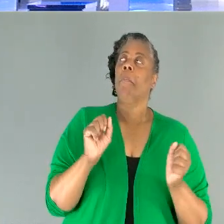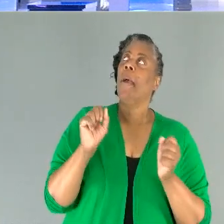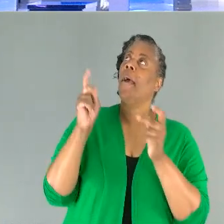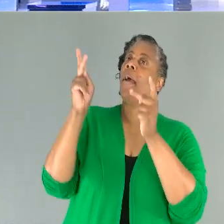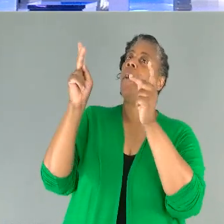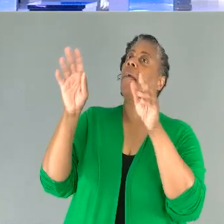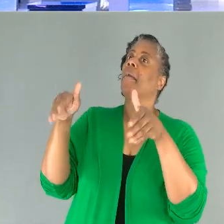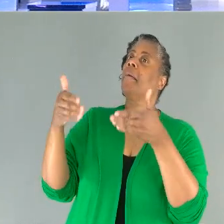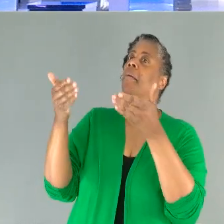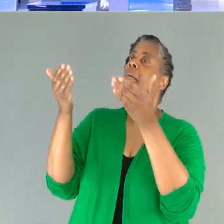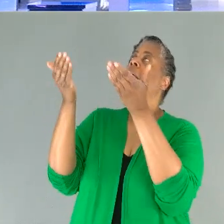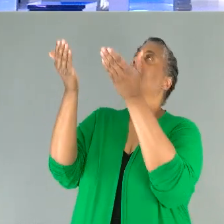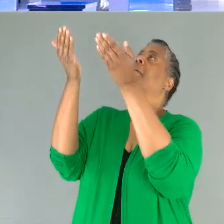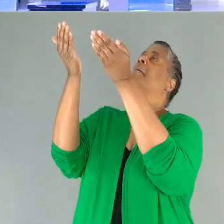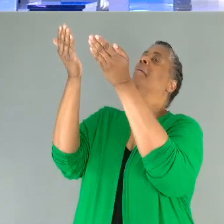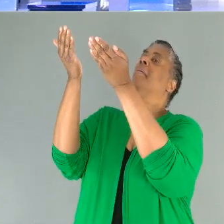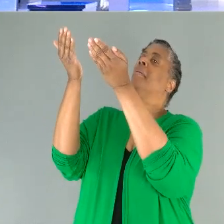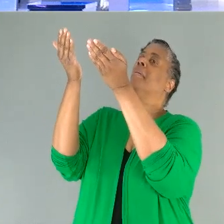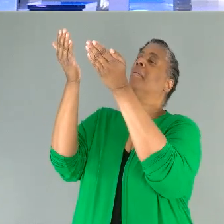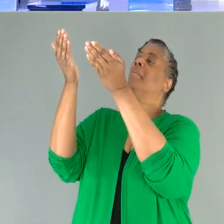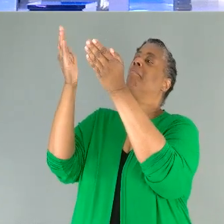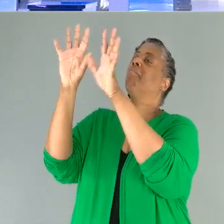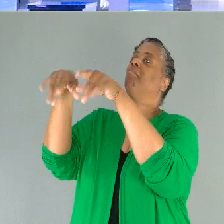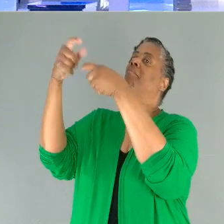back to you.